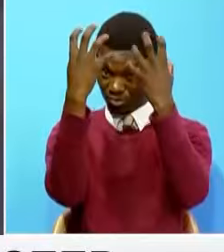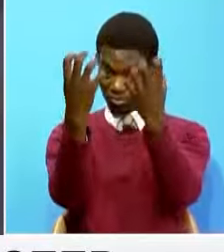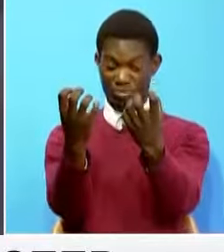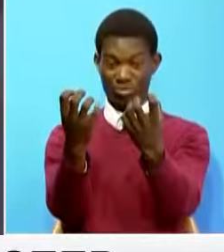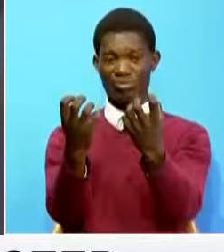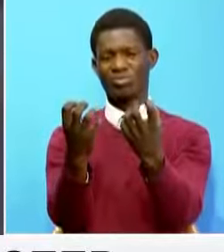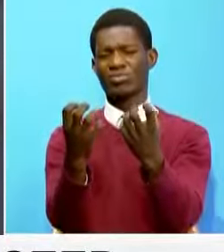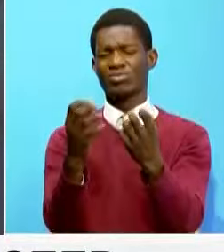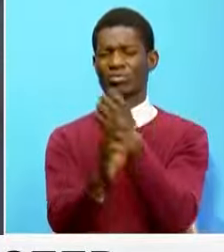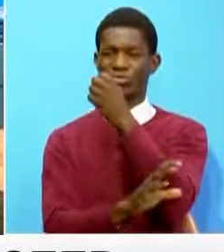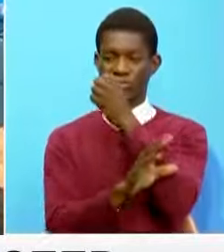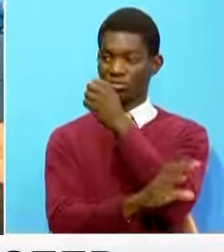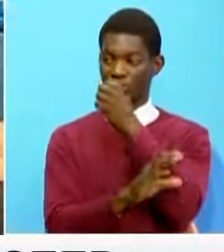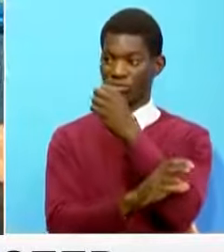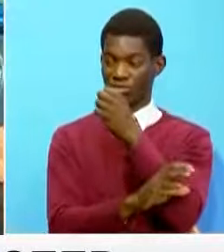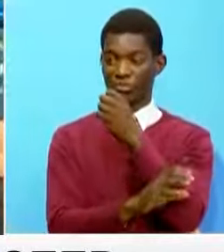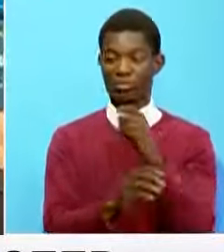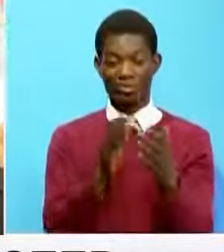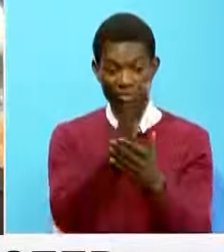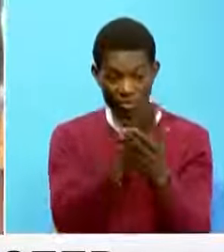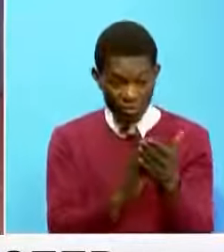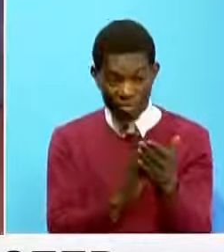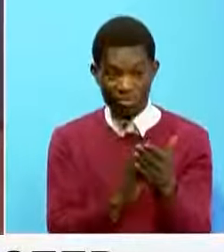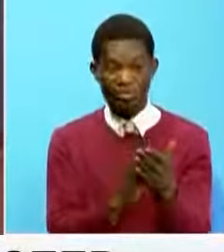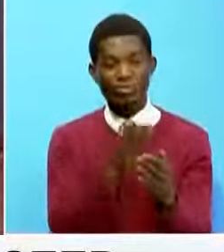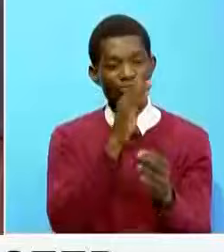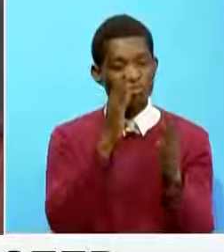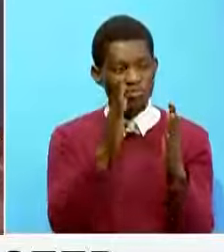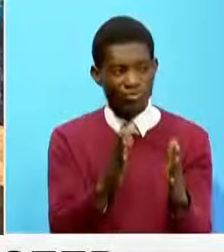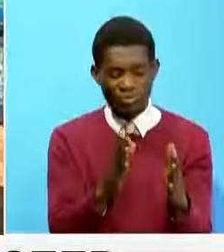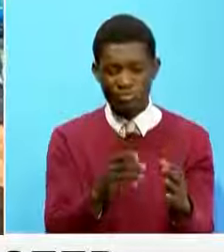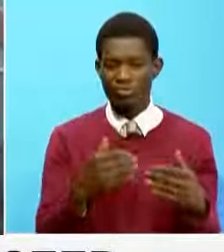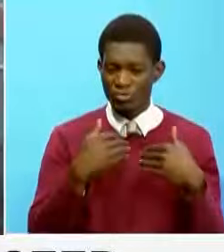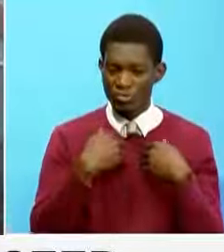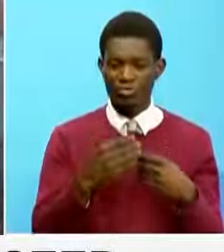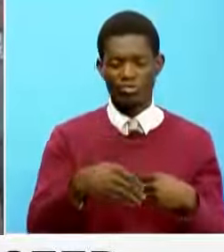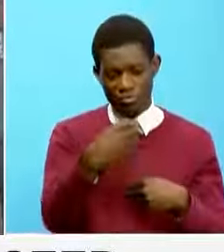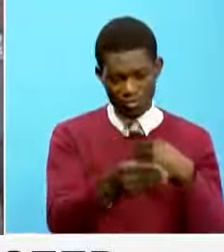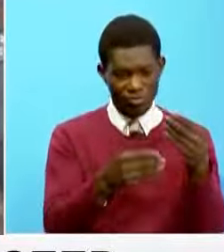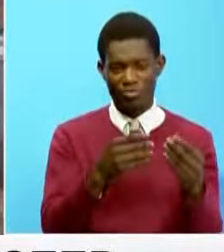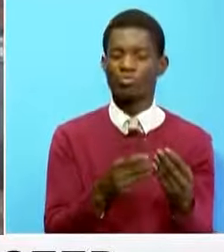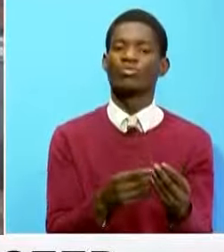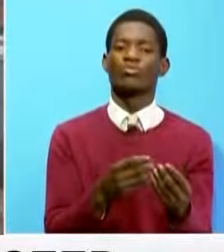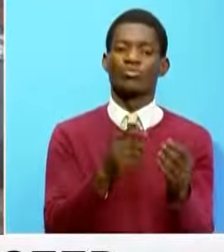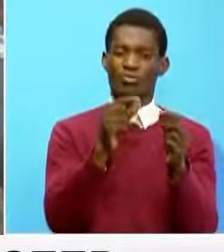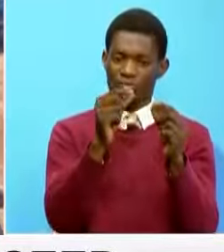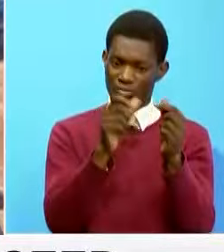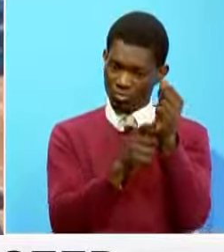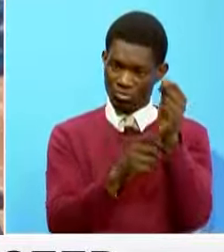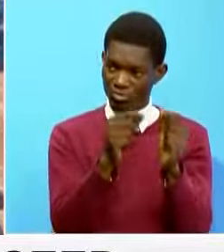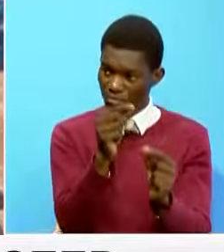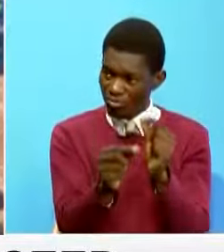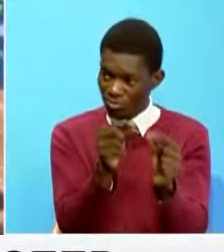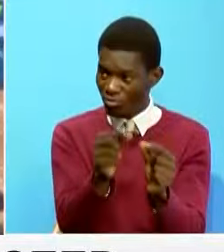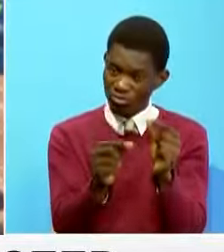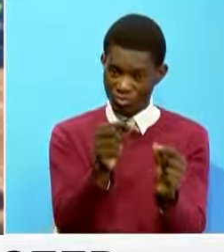Province have started receiving early maize maturing variety seeds to enhance productivity in the agriculture sector. The maize seed